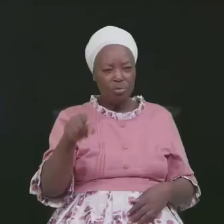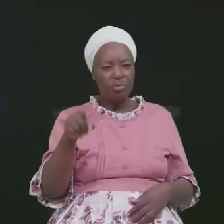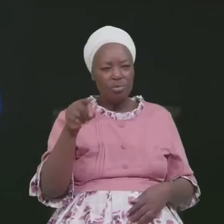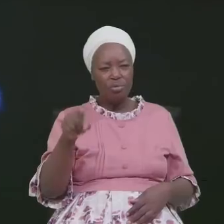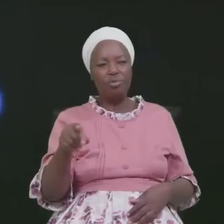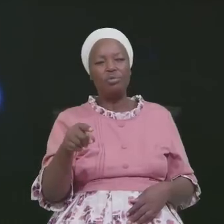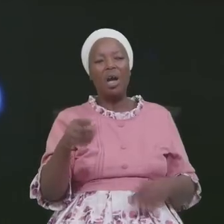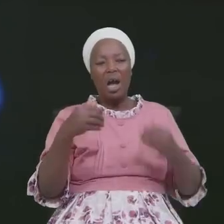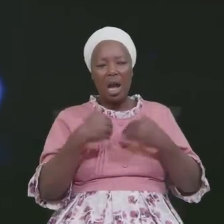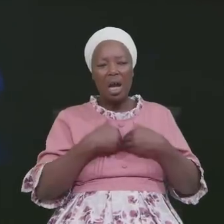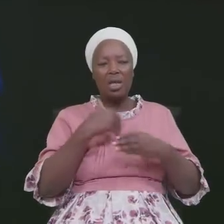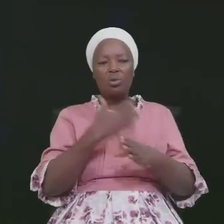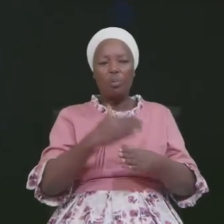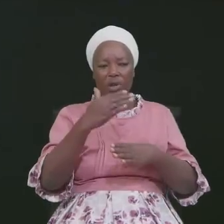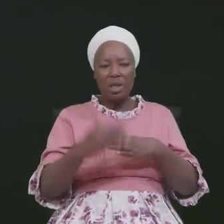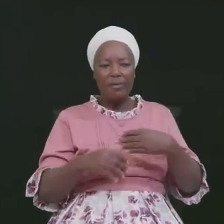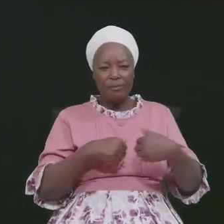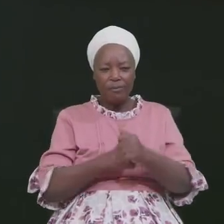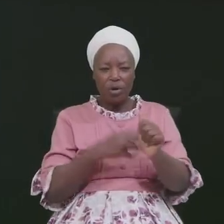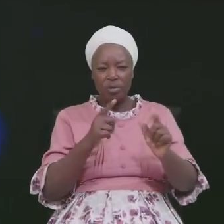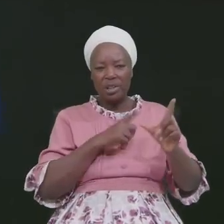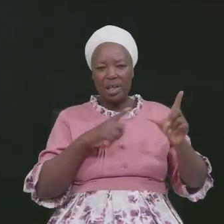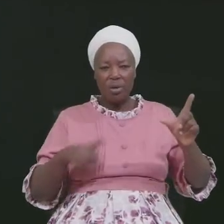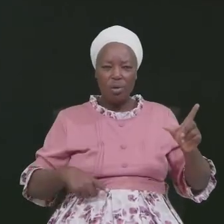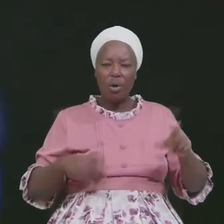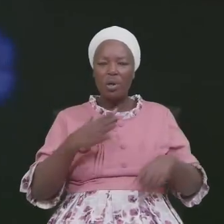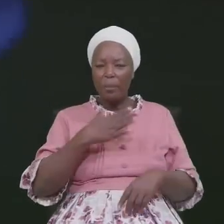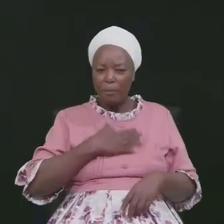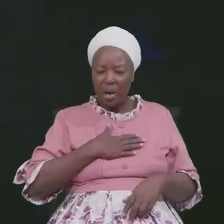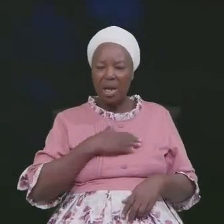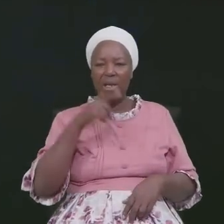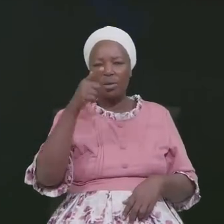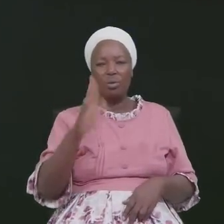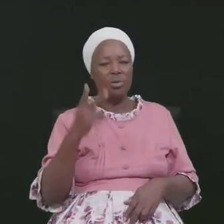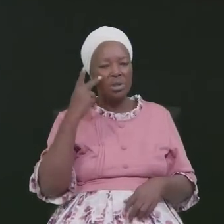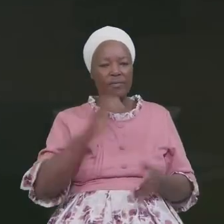thou hast wholly followed the Lord my God.